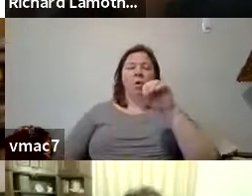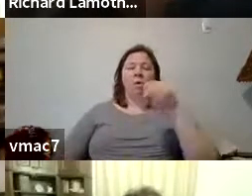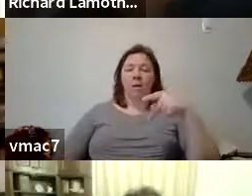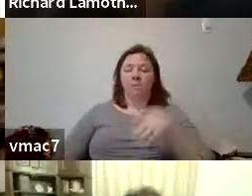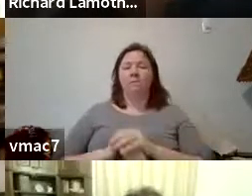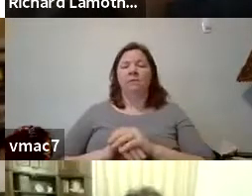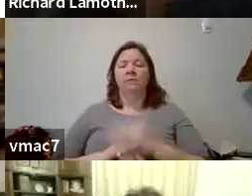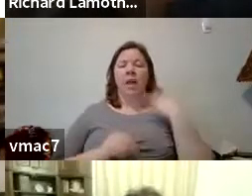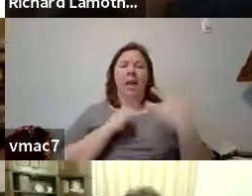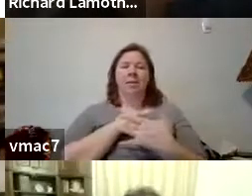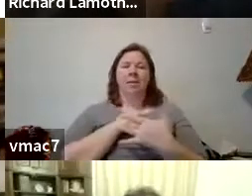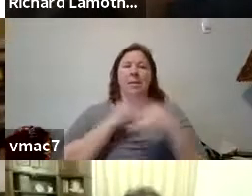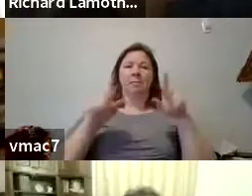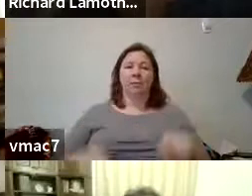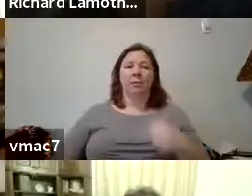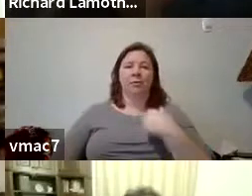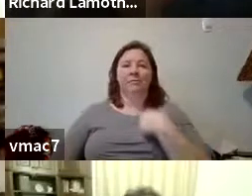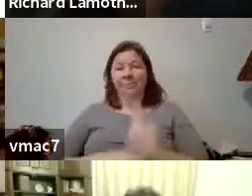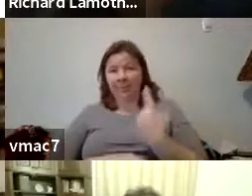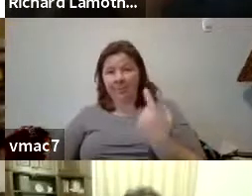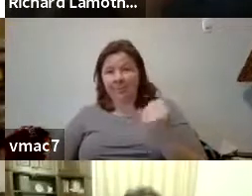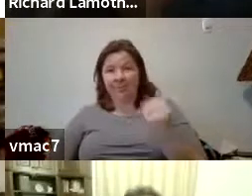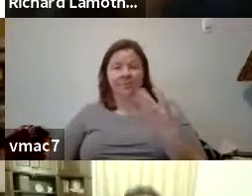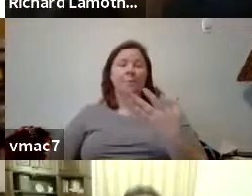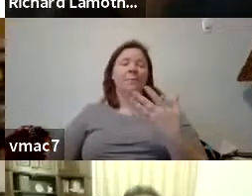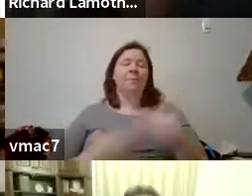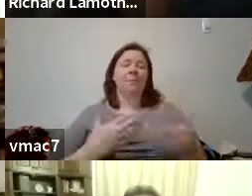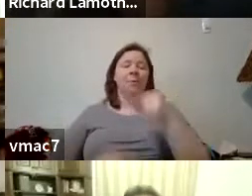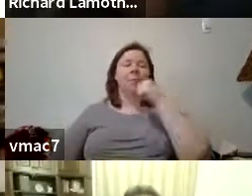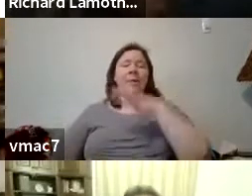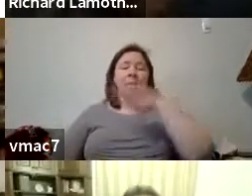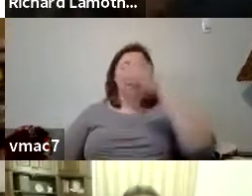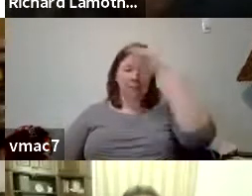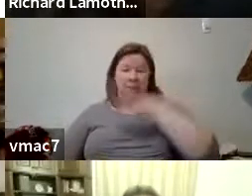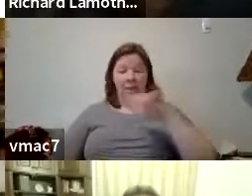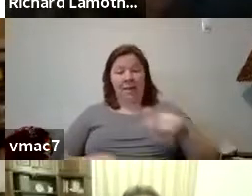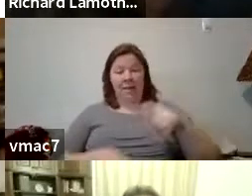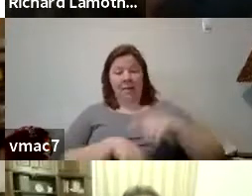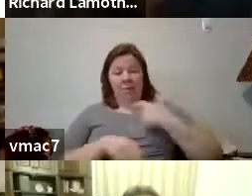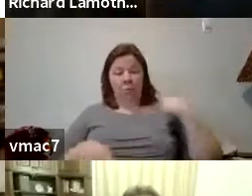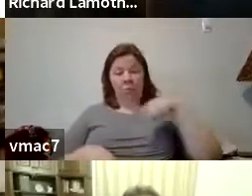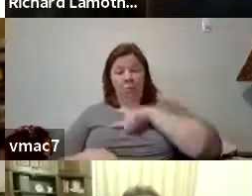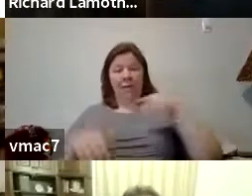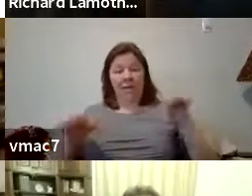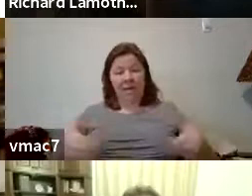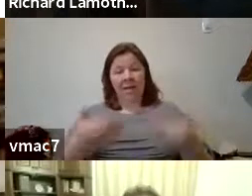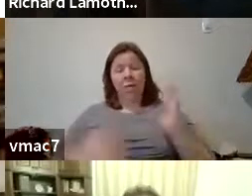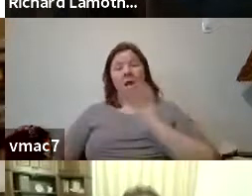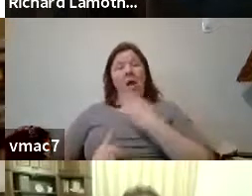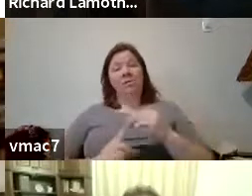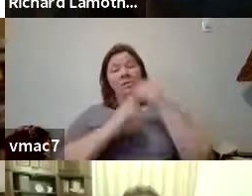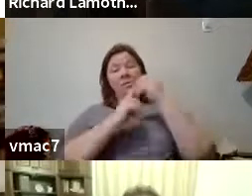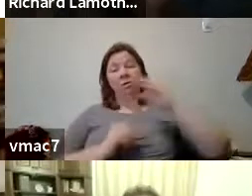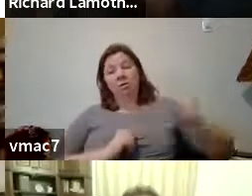I'm the technical person, all right? So ladies and gentlemen, it is that time that we introduce and welcome our special